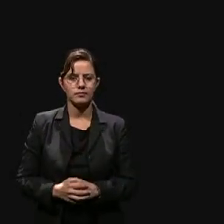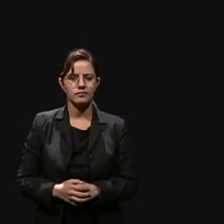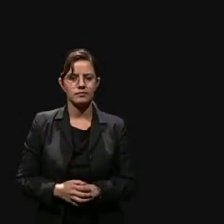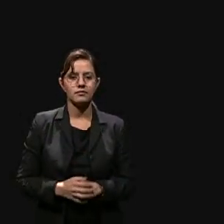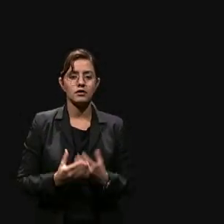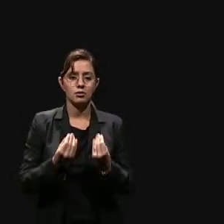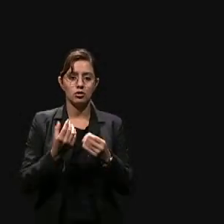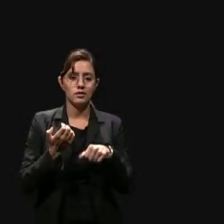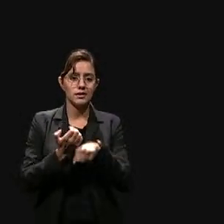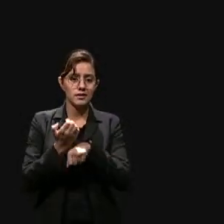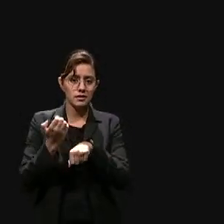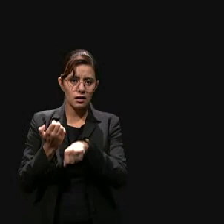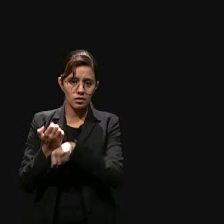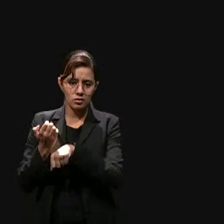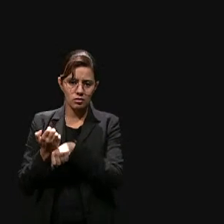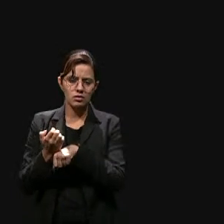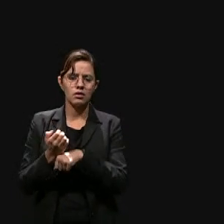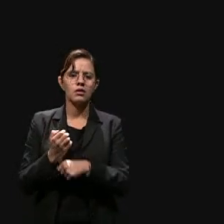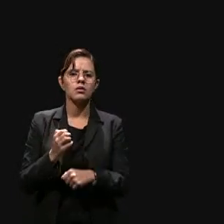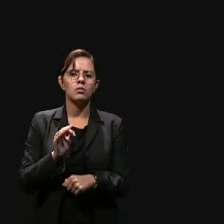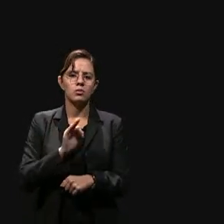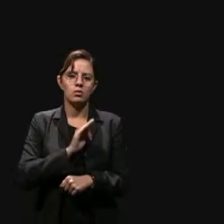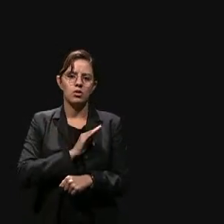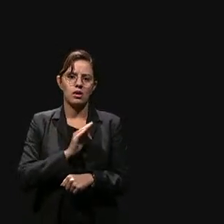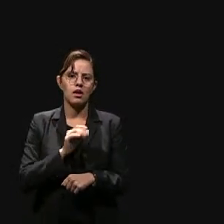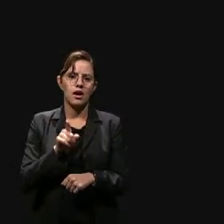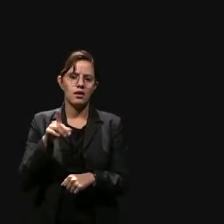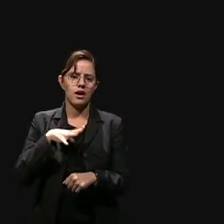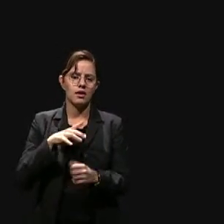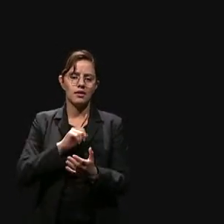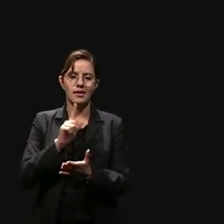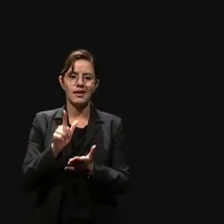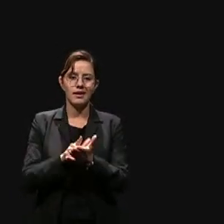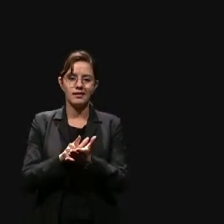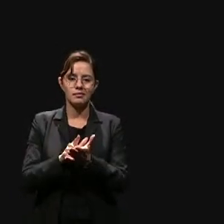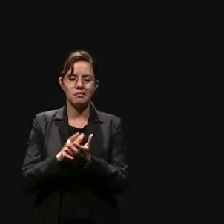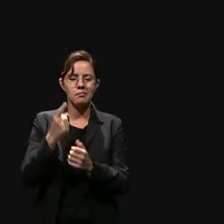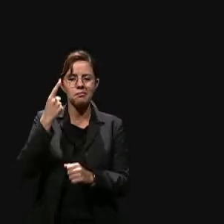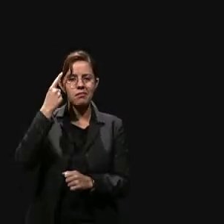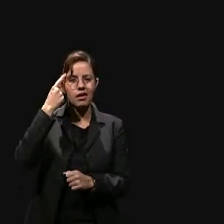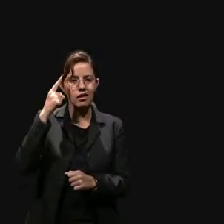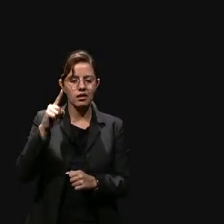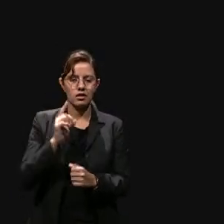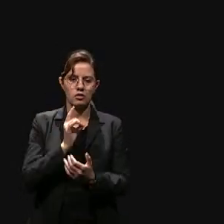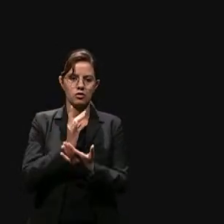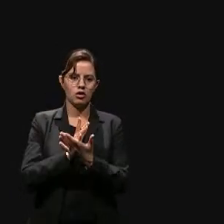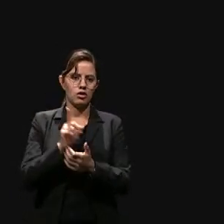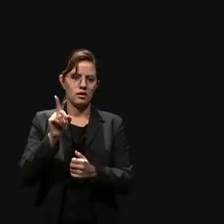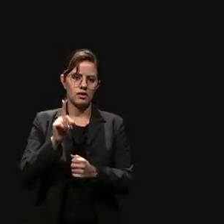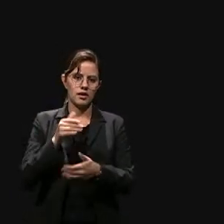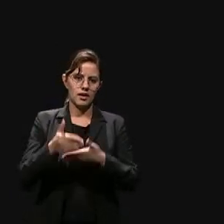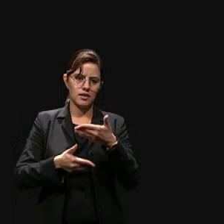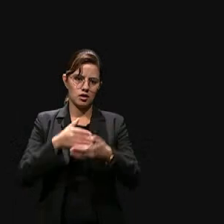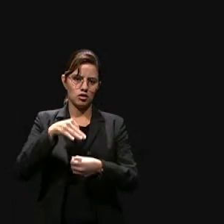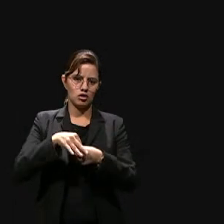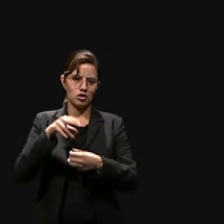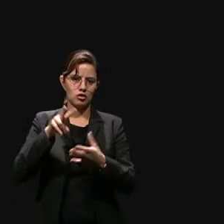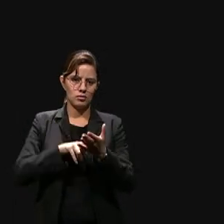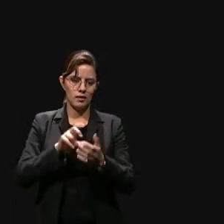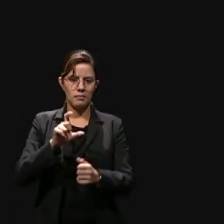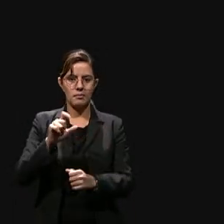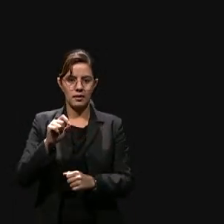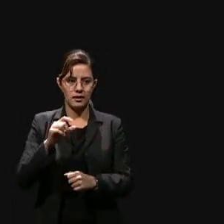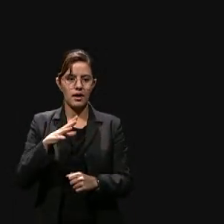implemented laws just for the 2020 election. We had governors that took executive powers